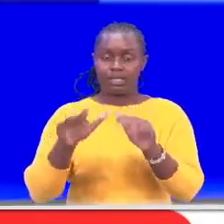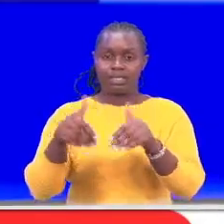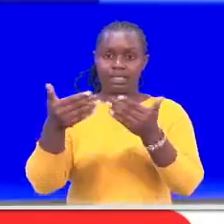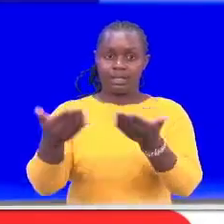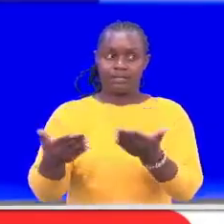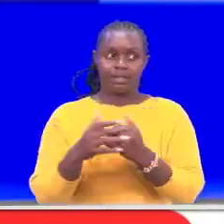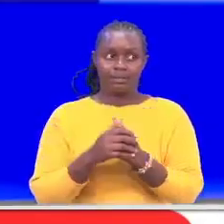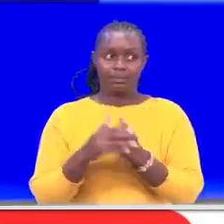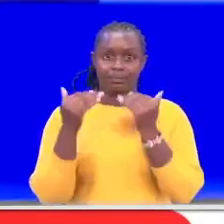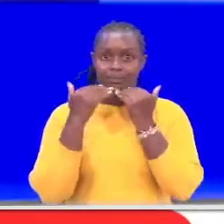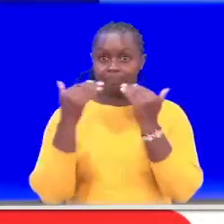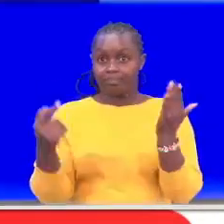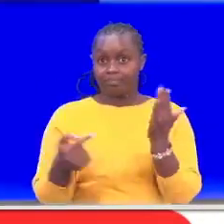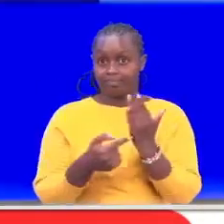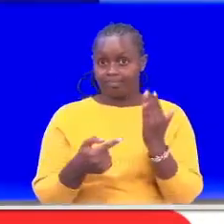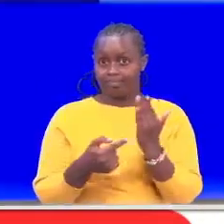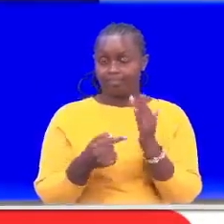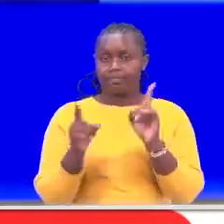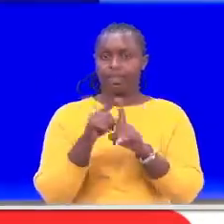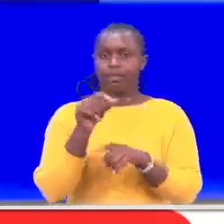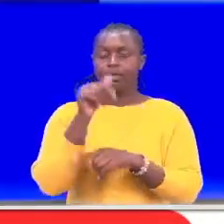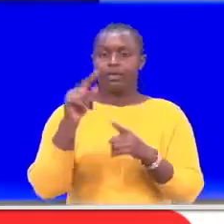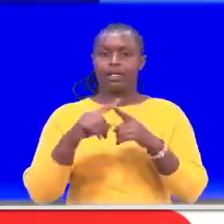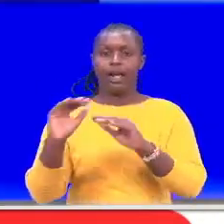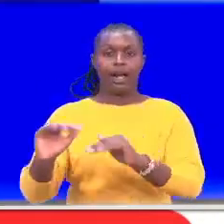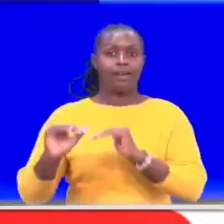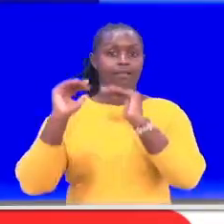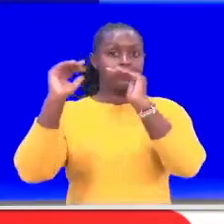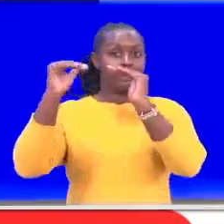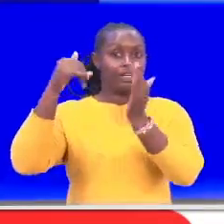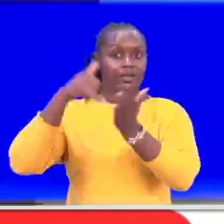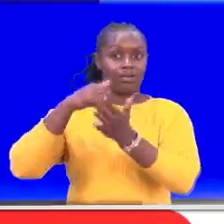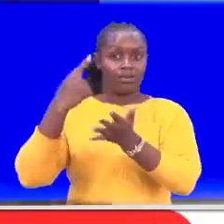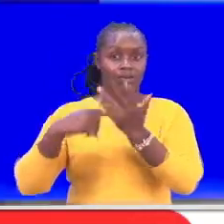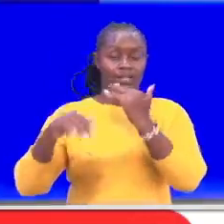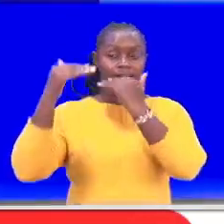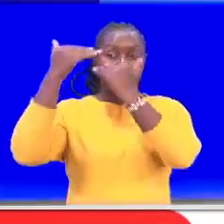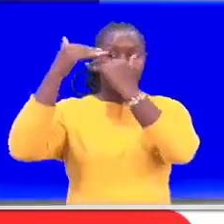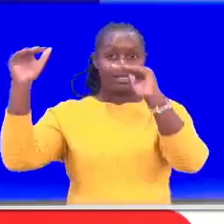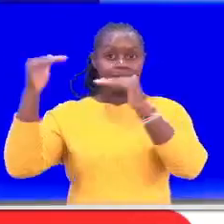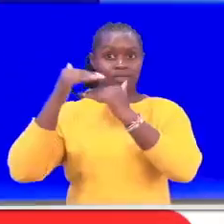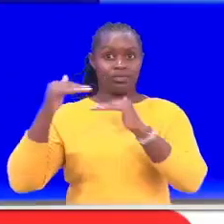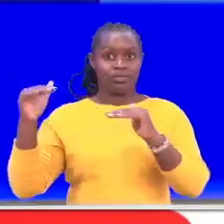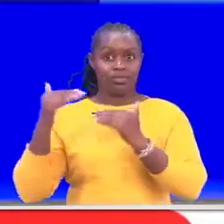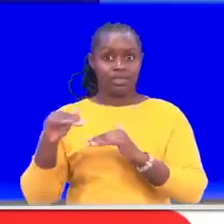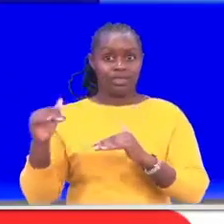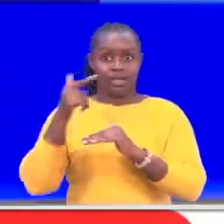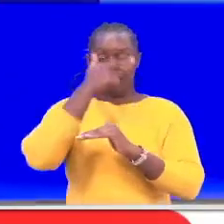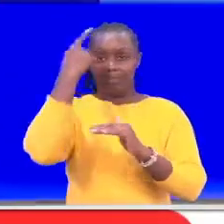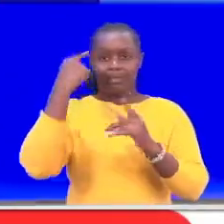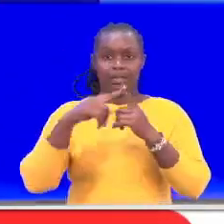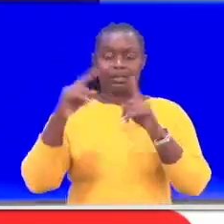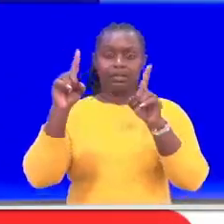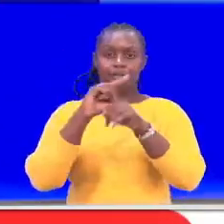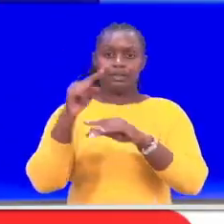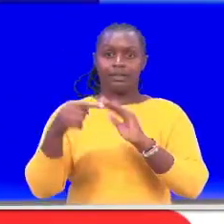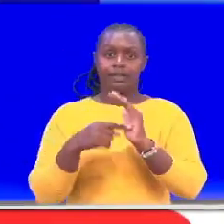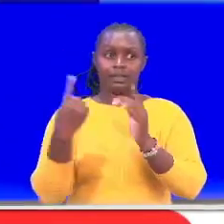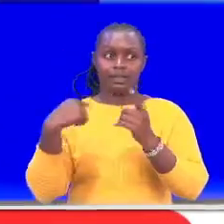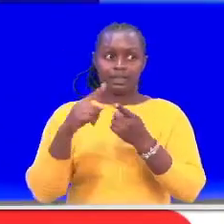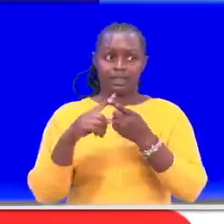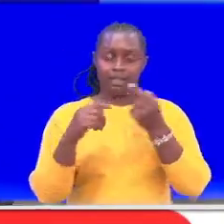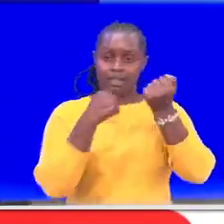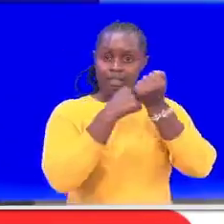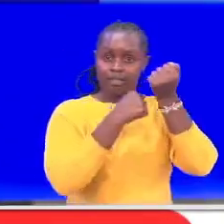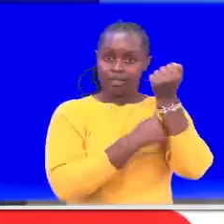technology and other advances as well, including the structure, of course, as the structure firms up with